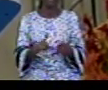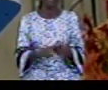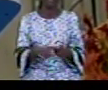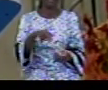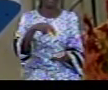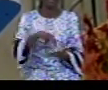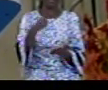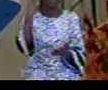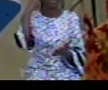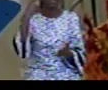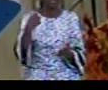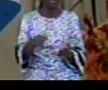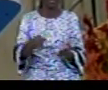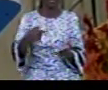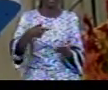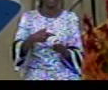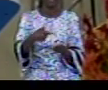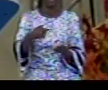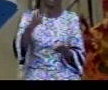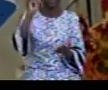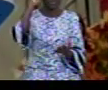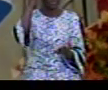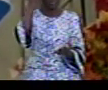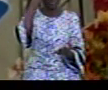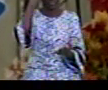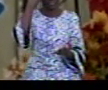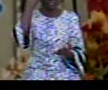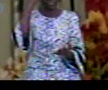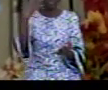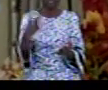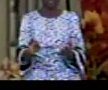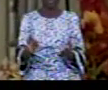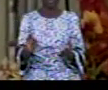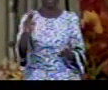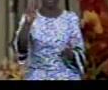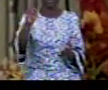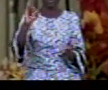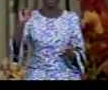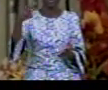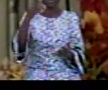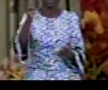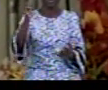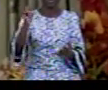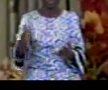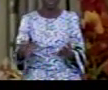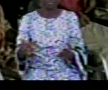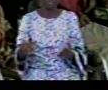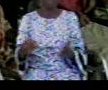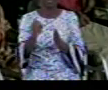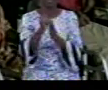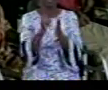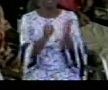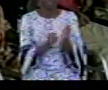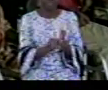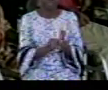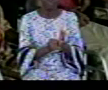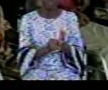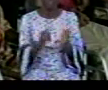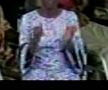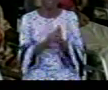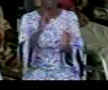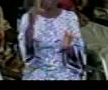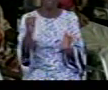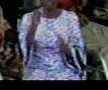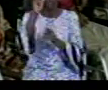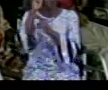governor of Niger State. What an honor from my Father in heaven. What a privilege that